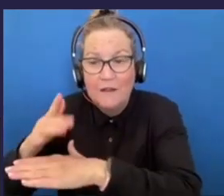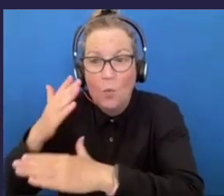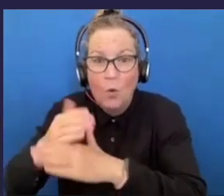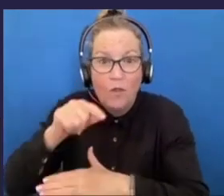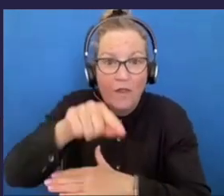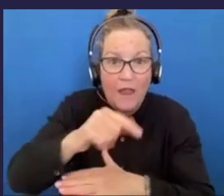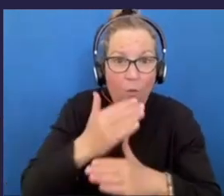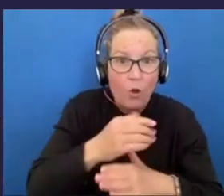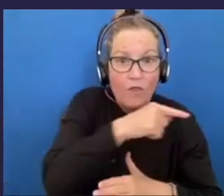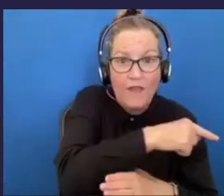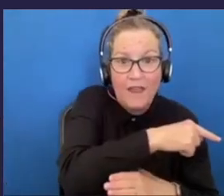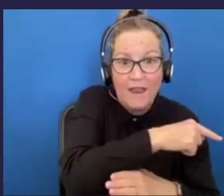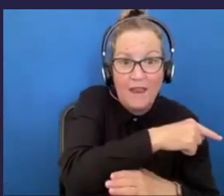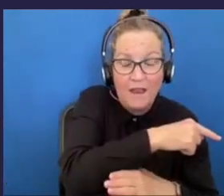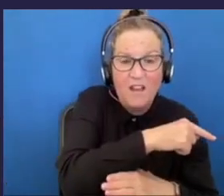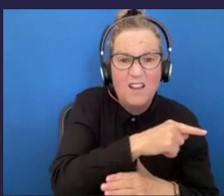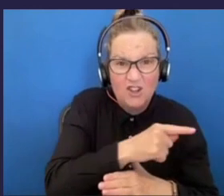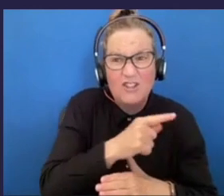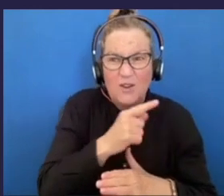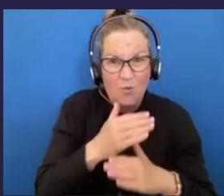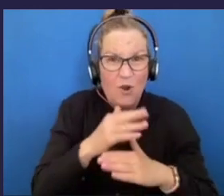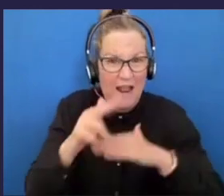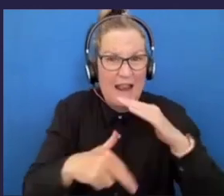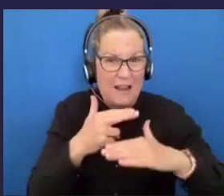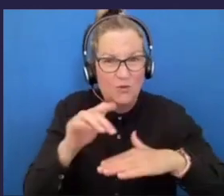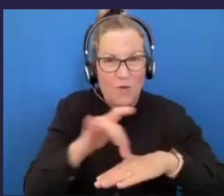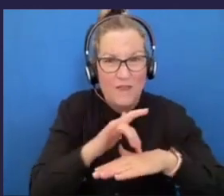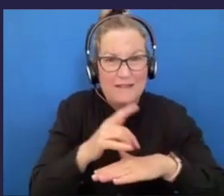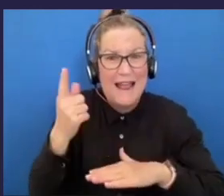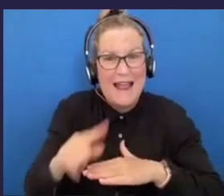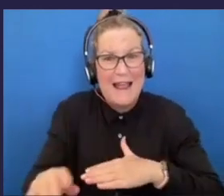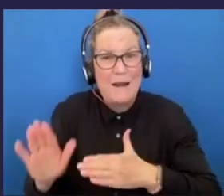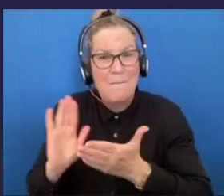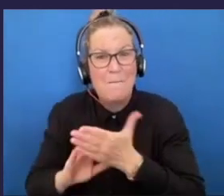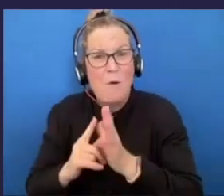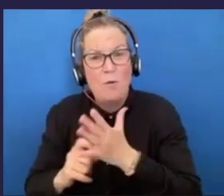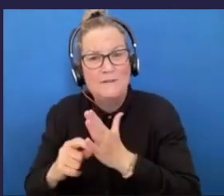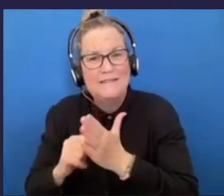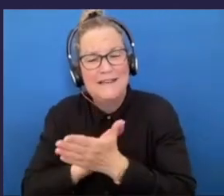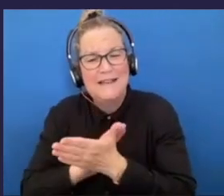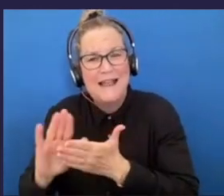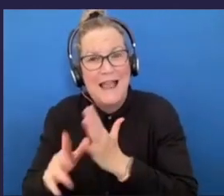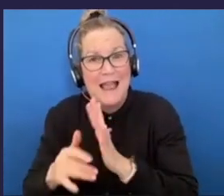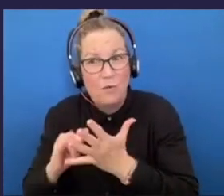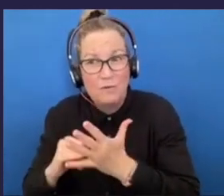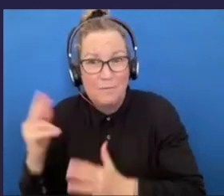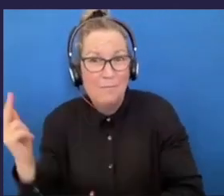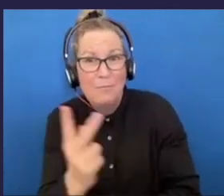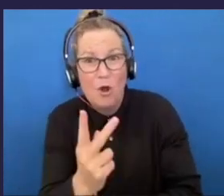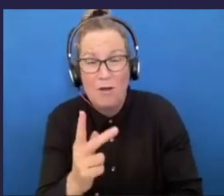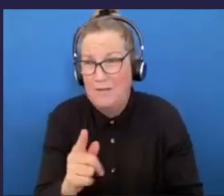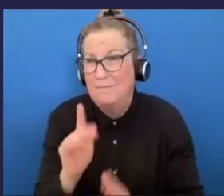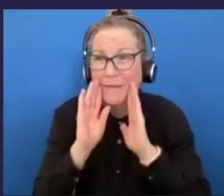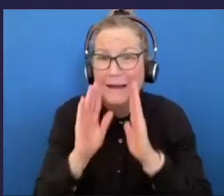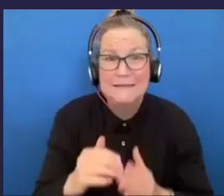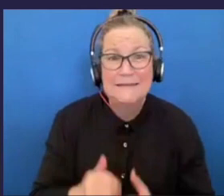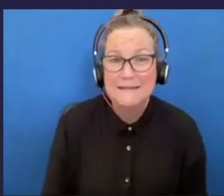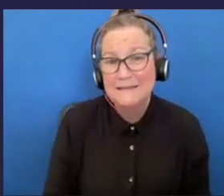where Rach was also working at the National Theatre and at the Malthouse Theatre, which is quite amazing.